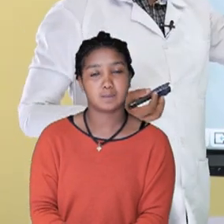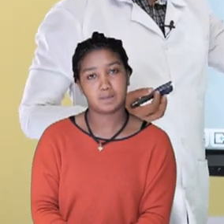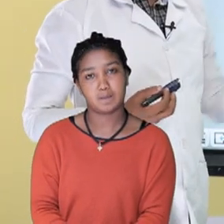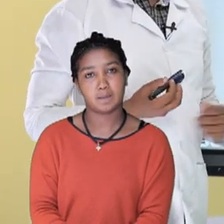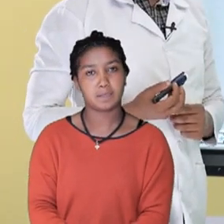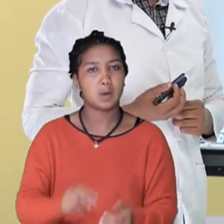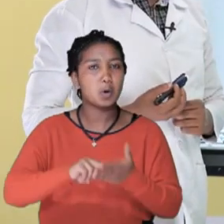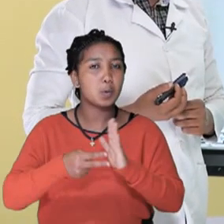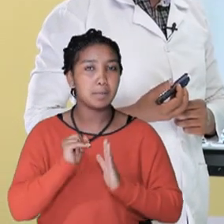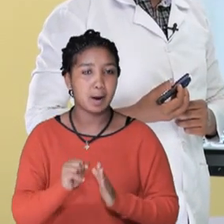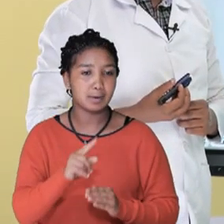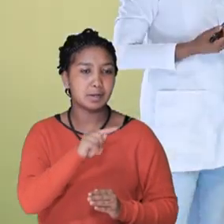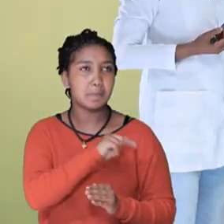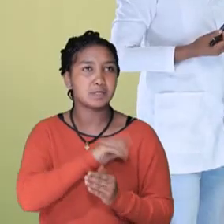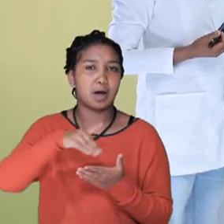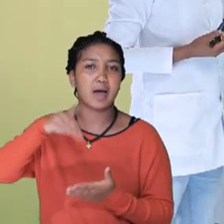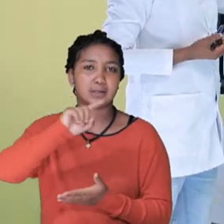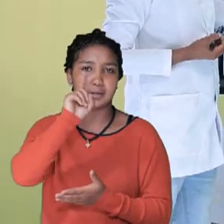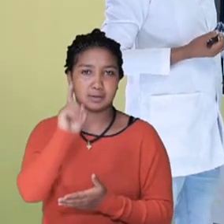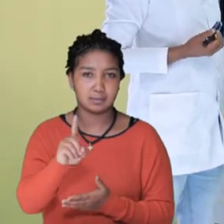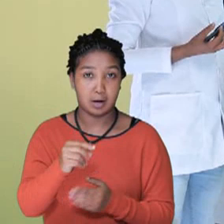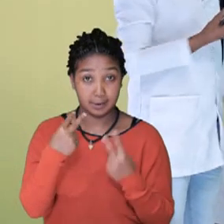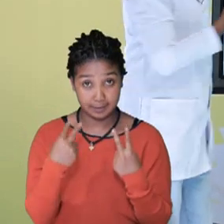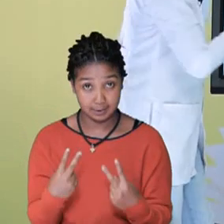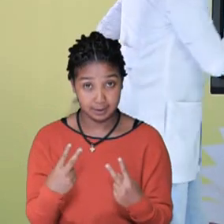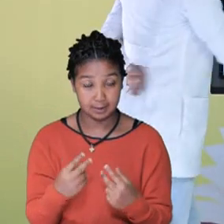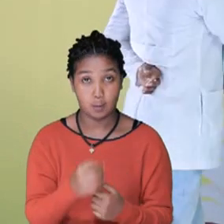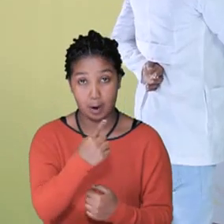What do you mean by temperature rise? Let me see one by one.